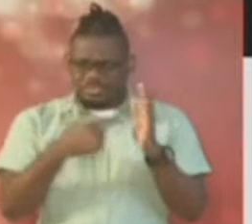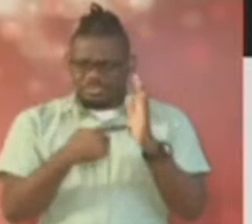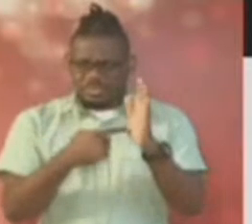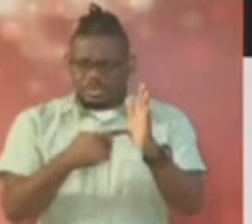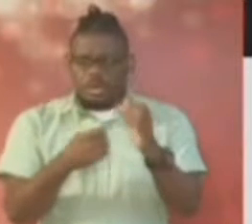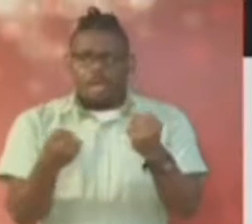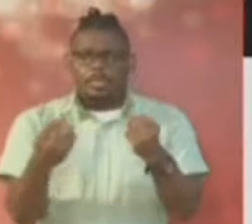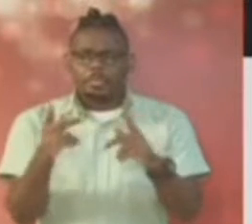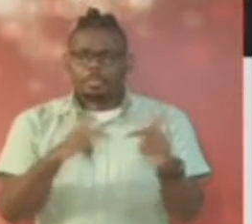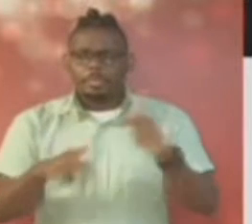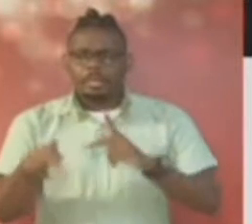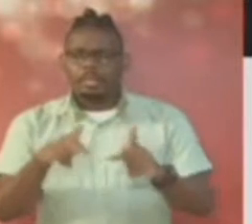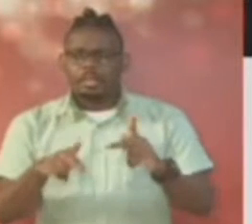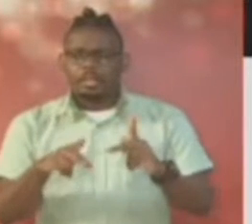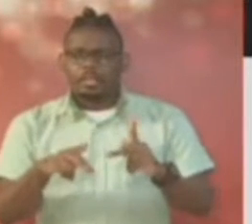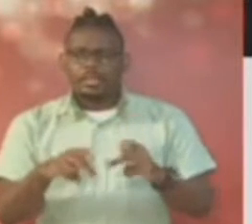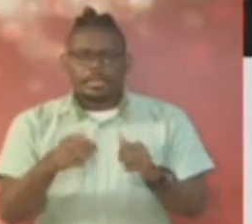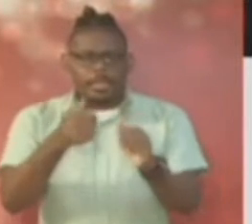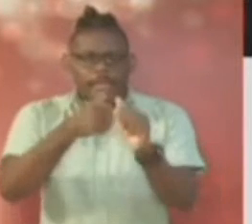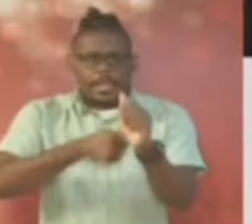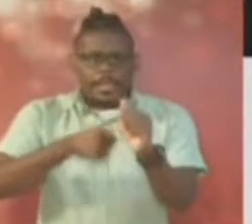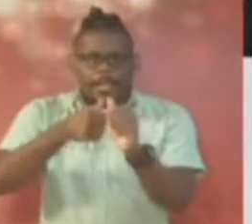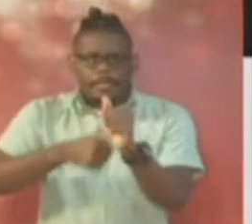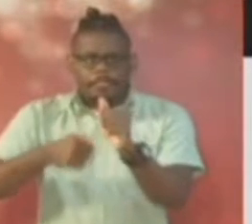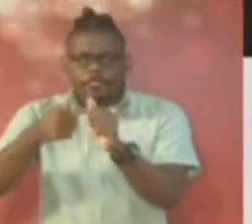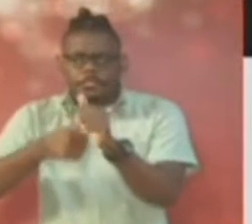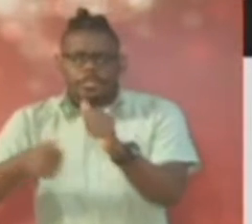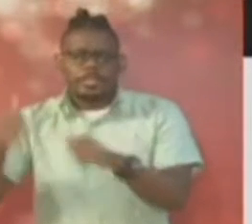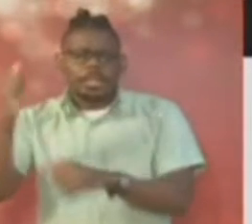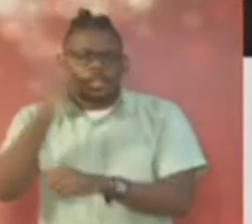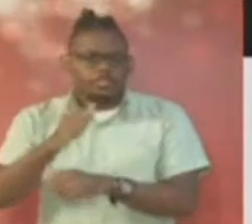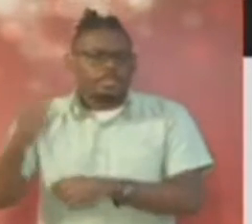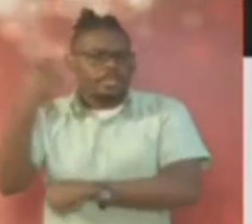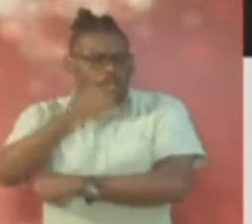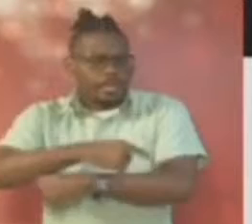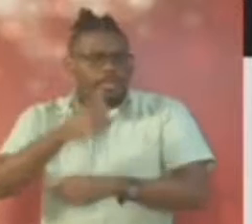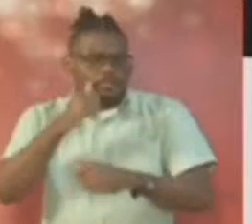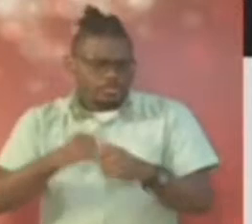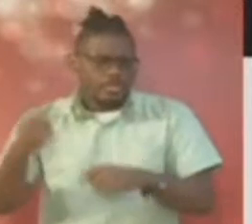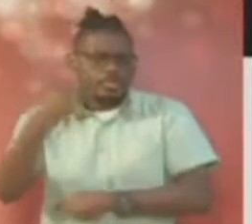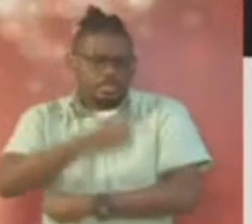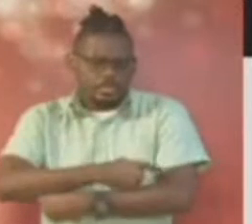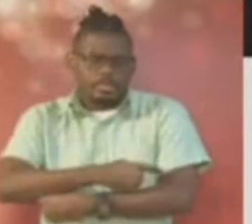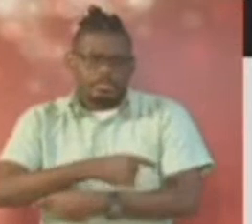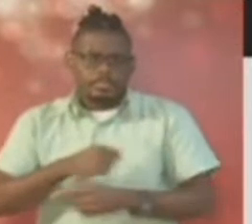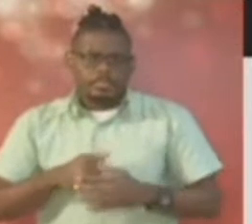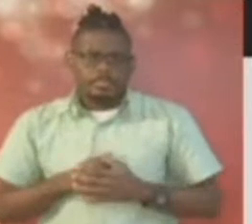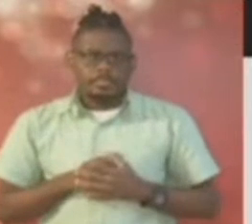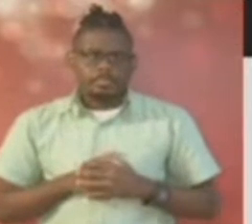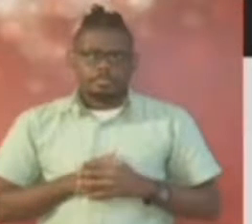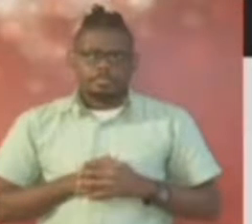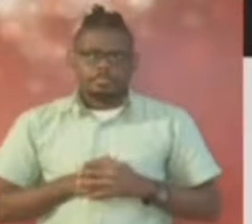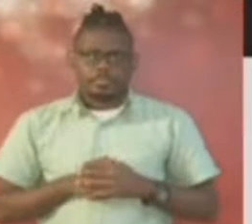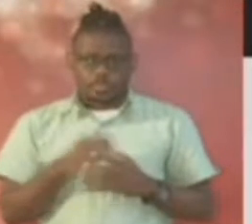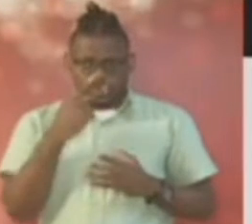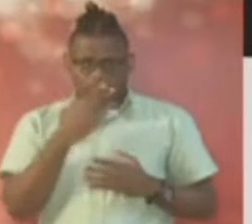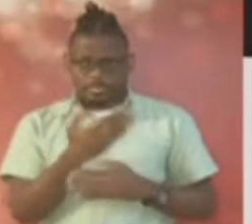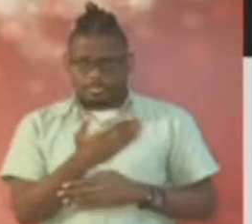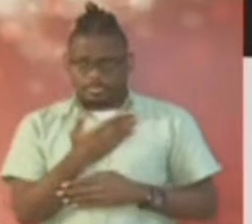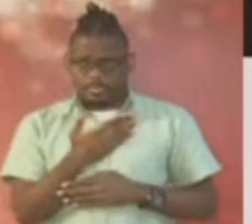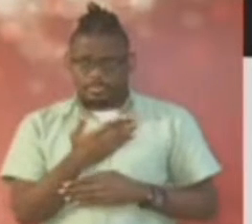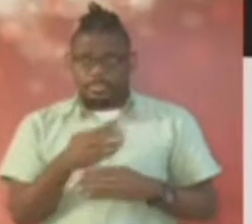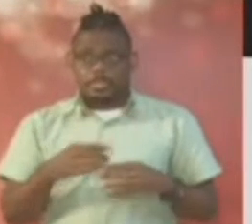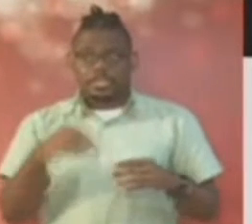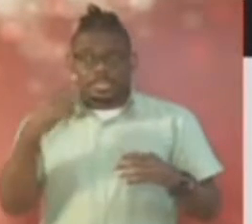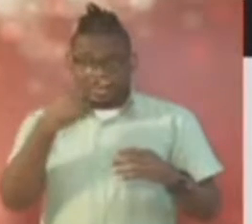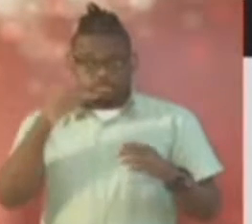of cases by the date on which the case presented for sample collection. Next slide, please. So as we can see, over the